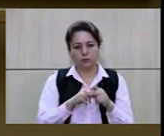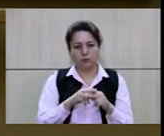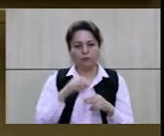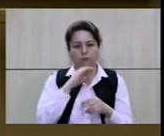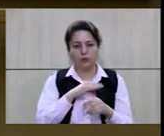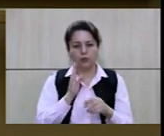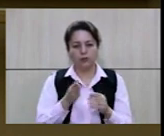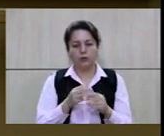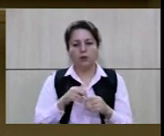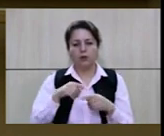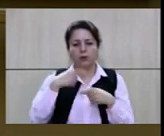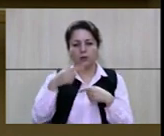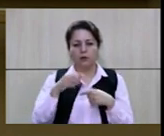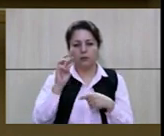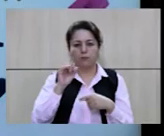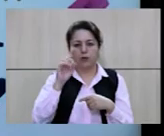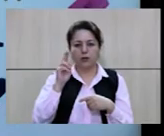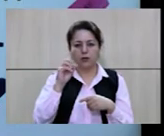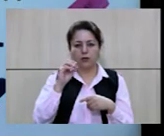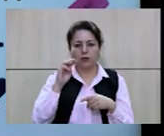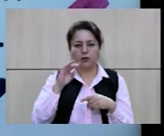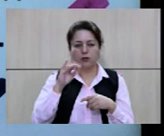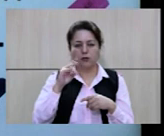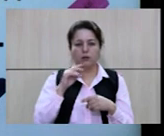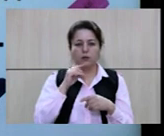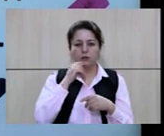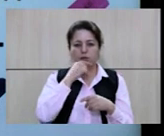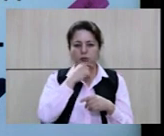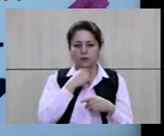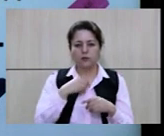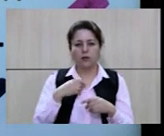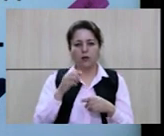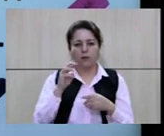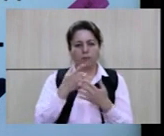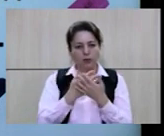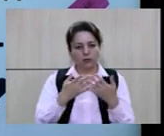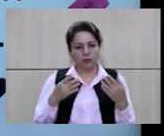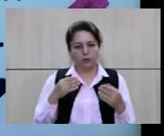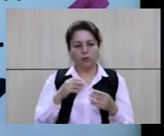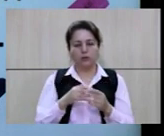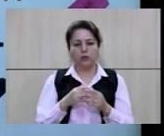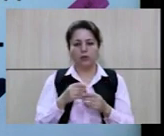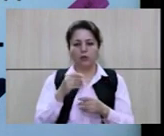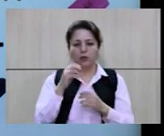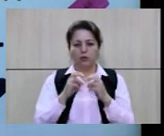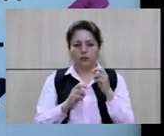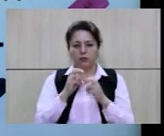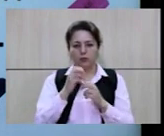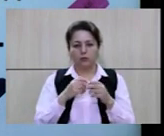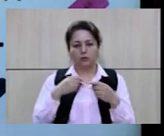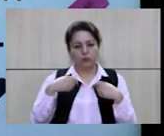Keyingi so'z marketing. Iqtisodiyotning mahsulot ishlab chiqarish va uni sotish muammolari